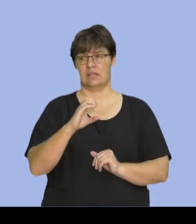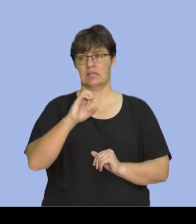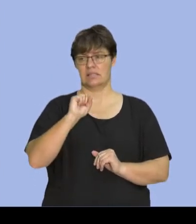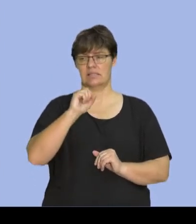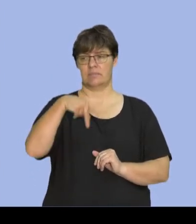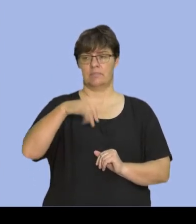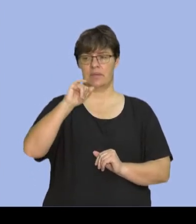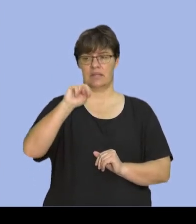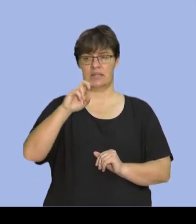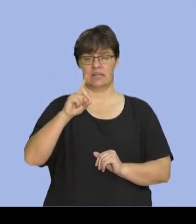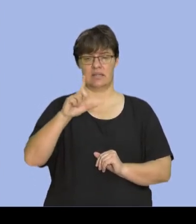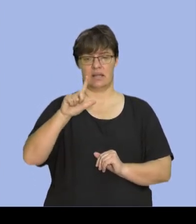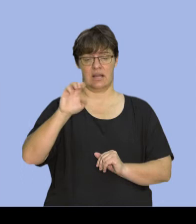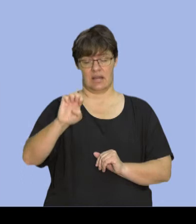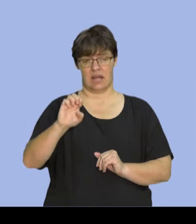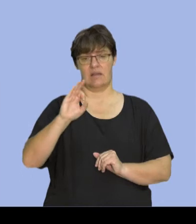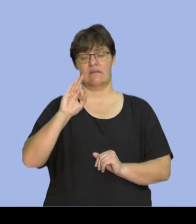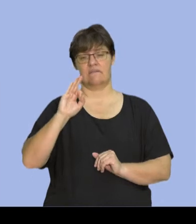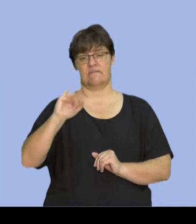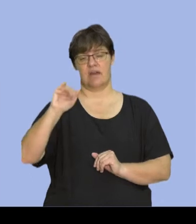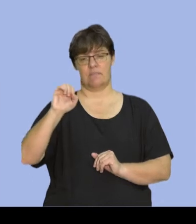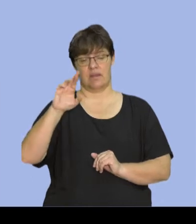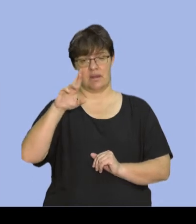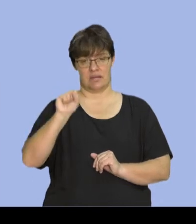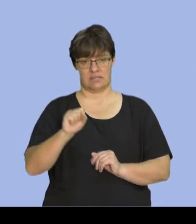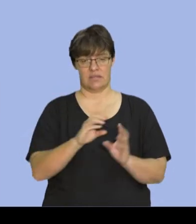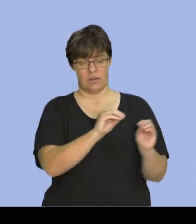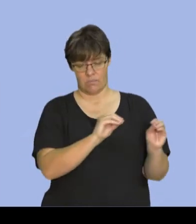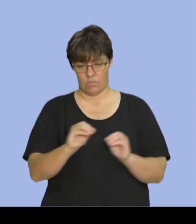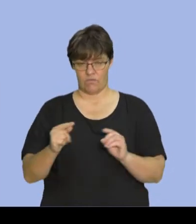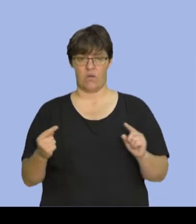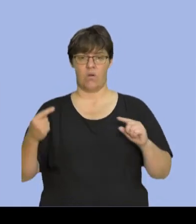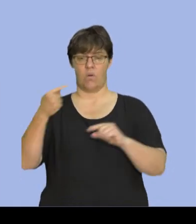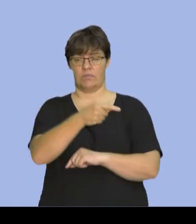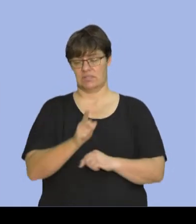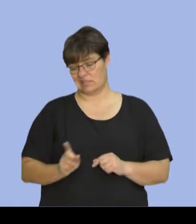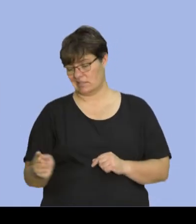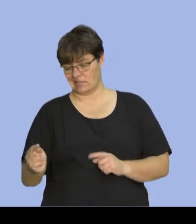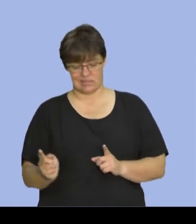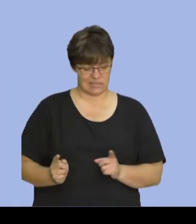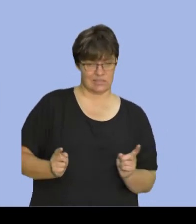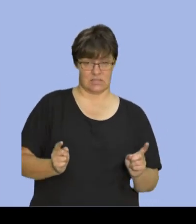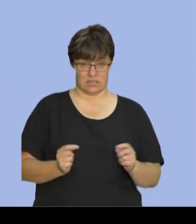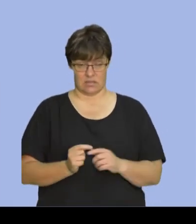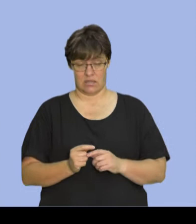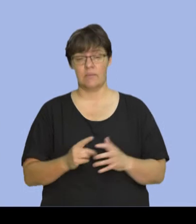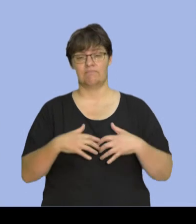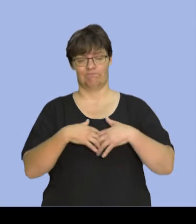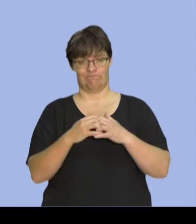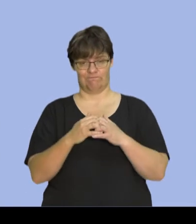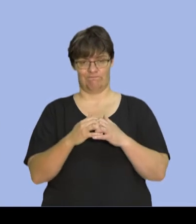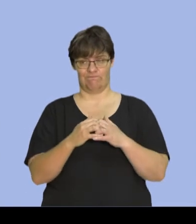spindle fibers. So these spindle fibers develop and they move to the opposite poles of the cells, forming